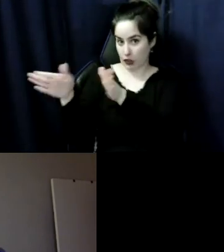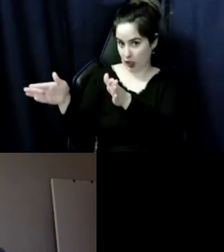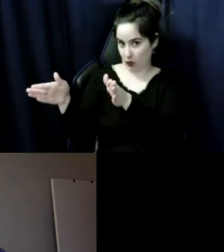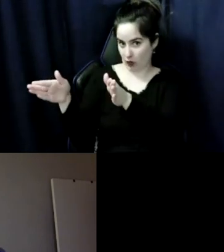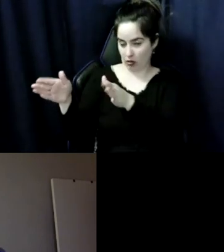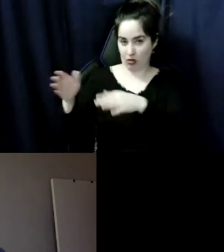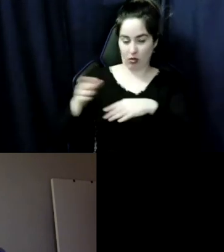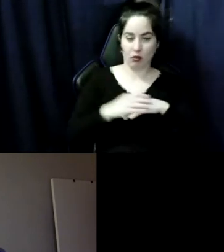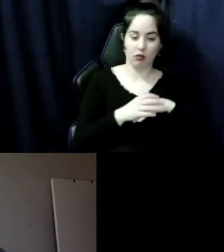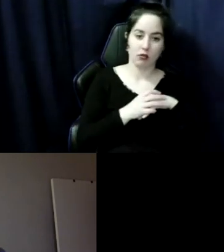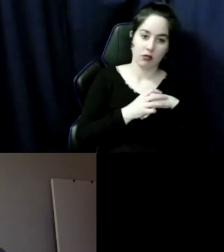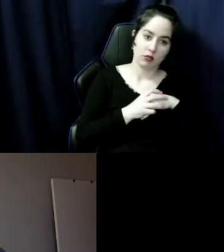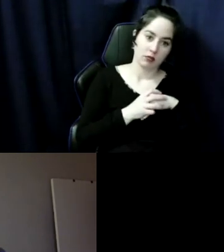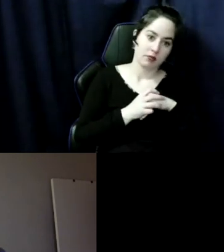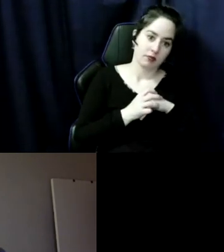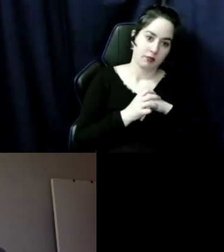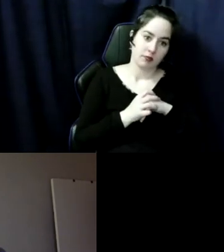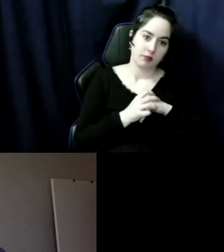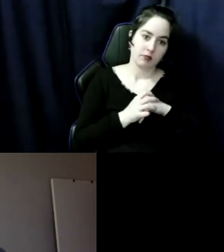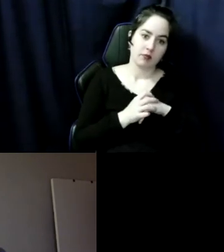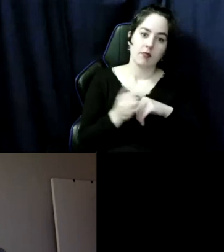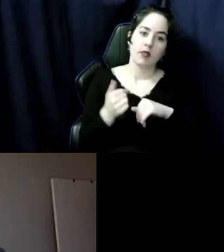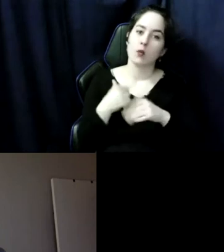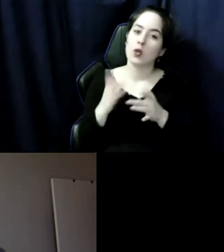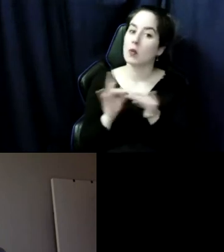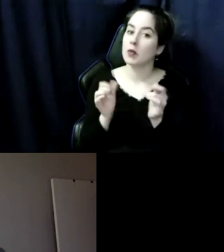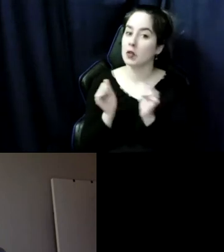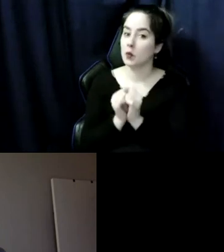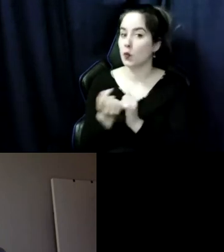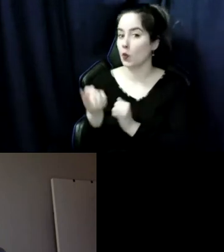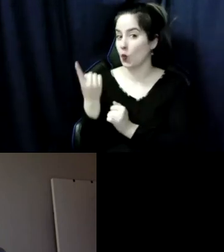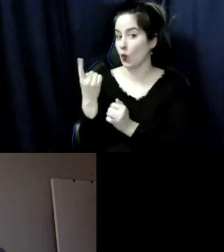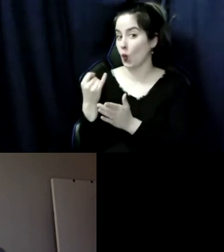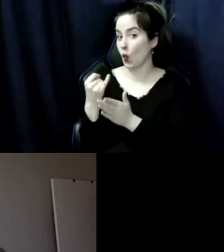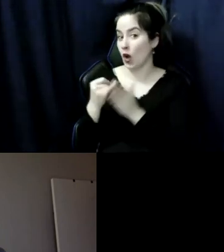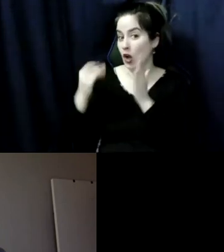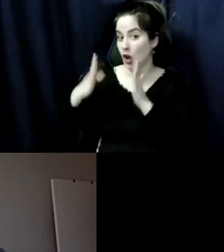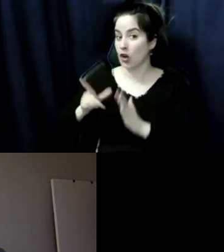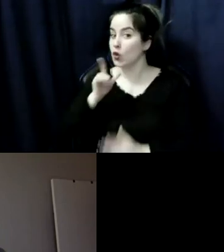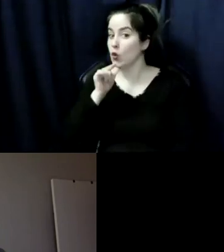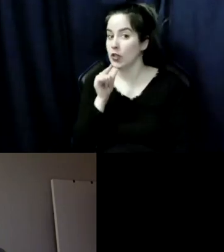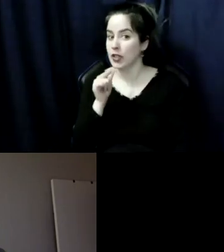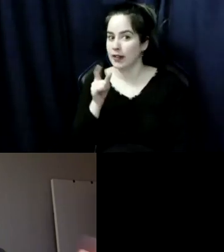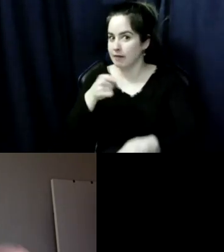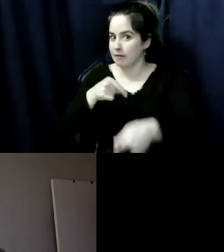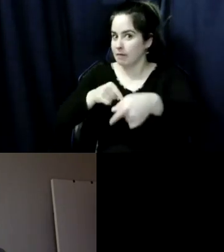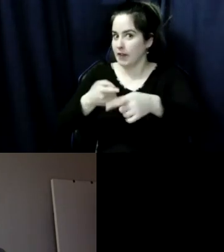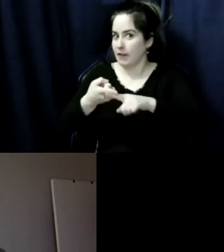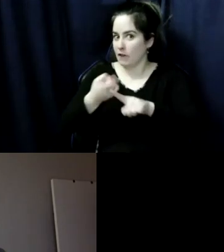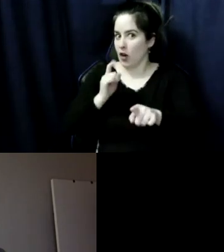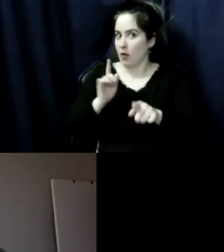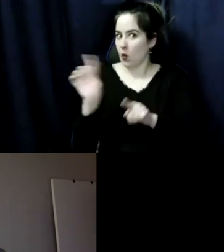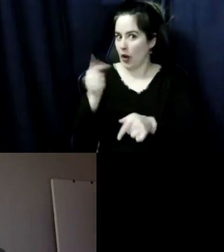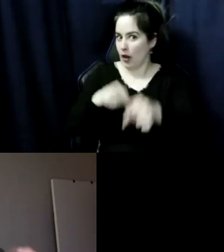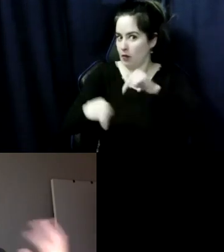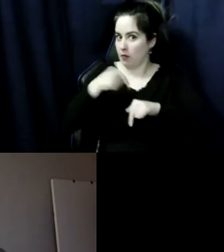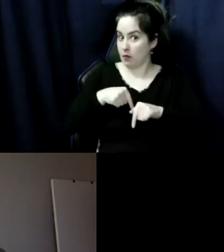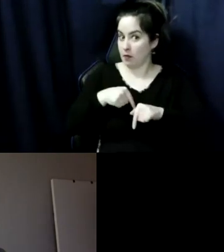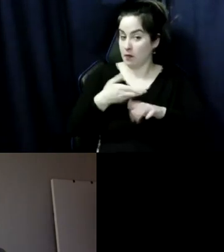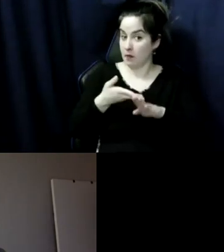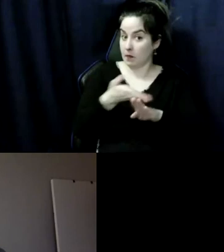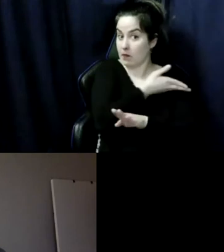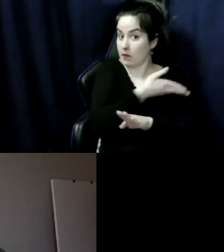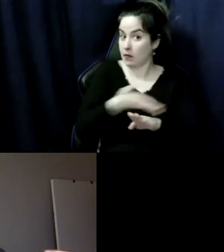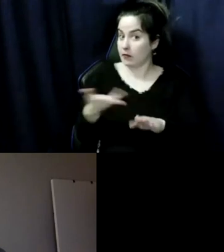I was speaking to an artist who was able to do contact tracing by having, rather than have people pre-register, they were